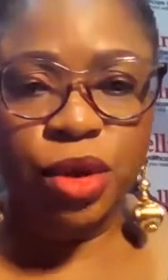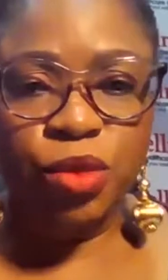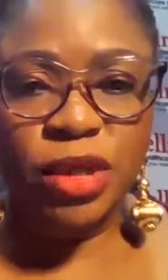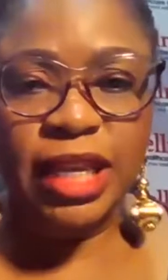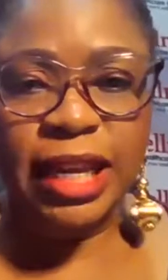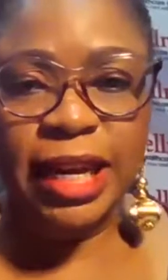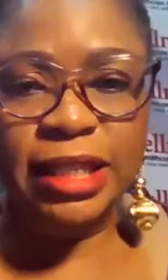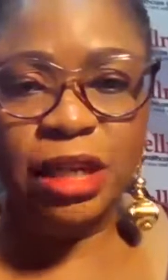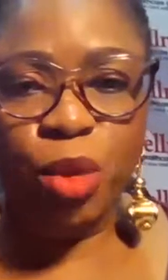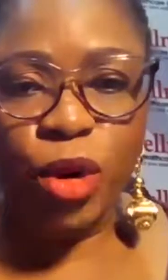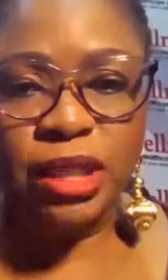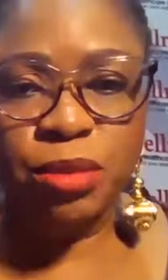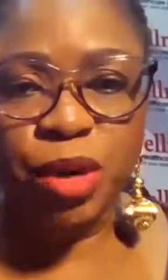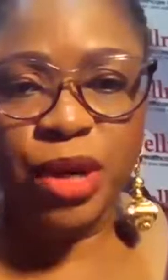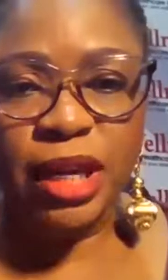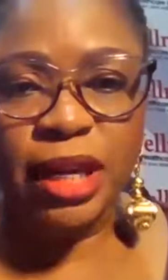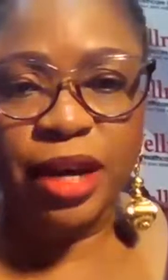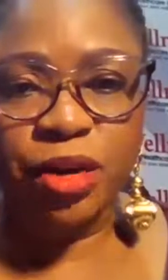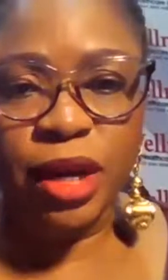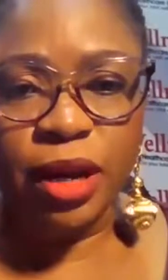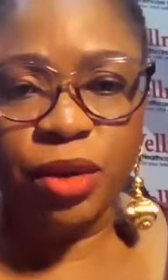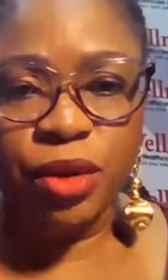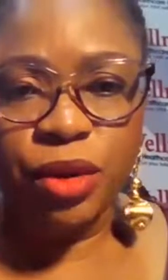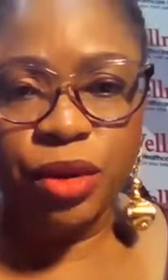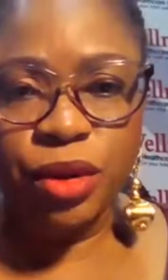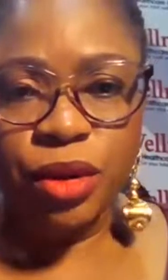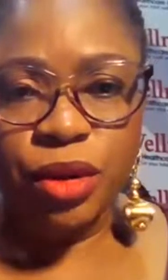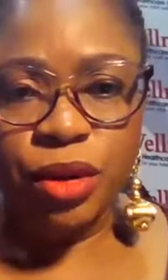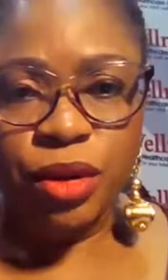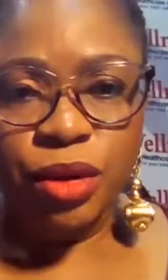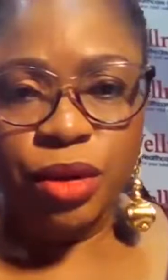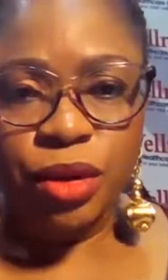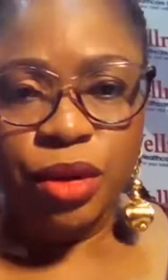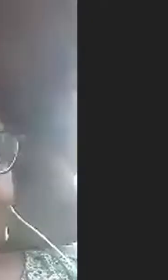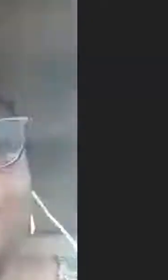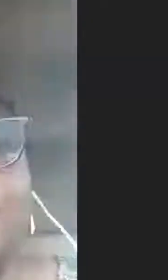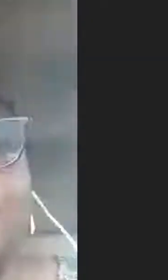It wasn't clear at a point, but we can hear you now.